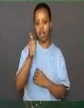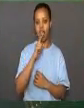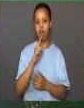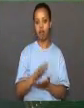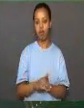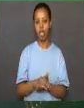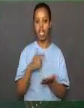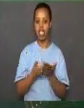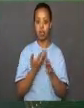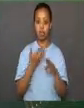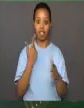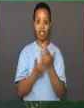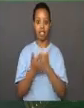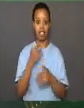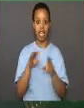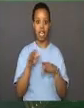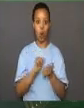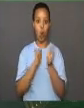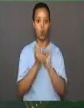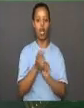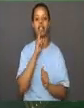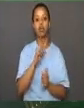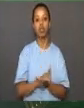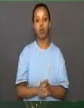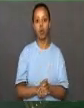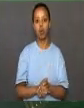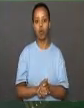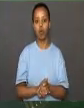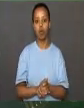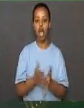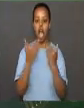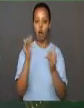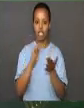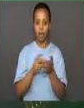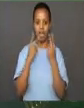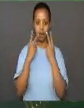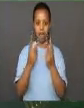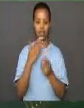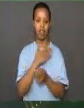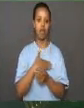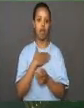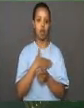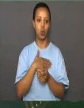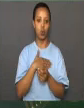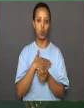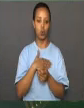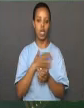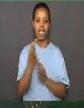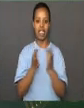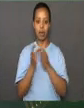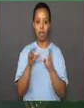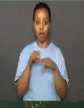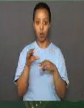Previously, we discussed transcription. As a review, please describe what